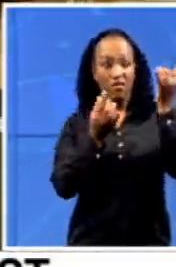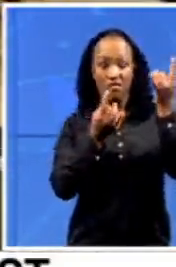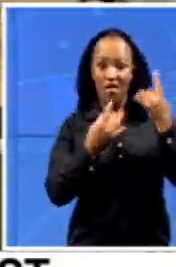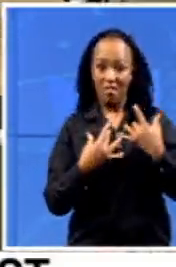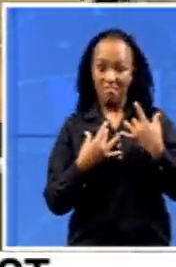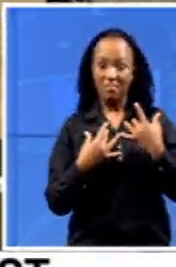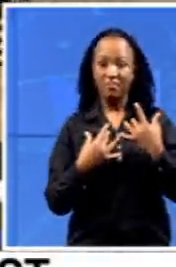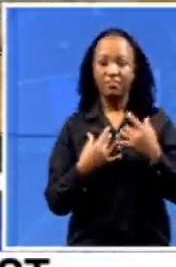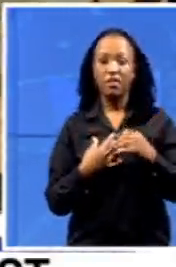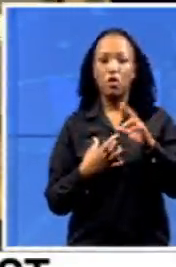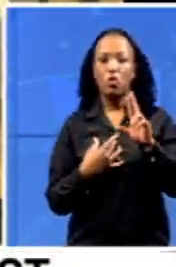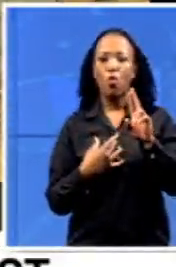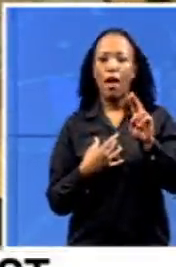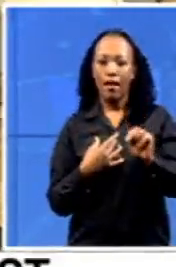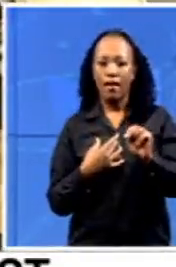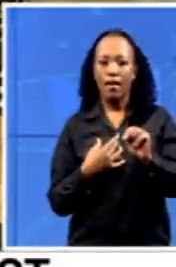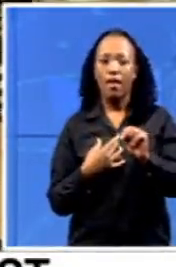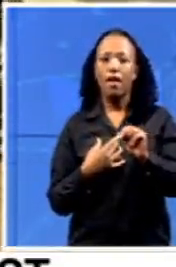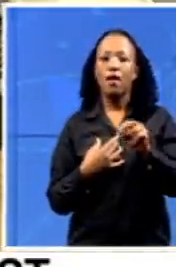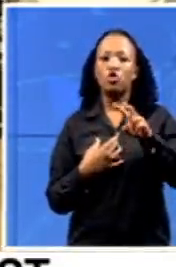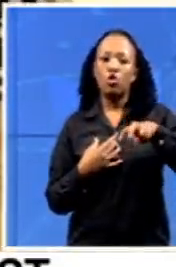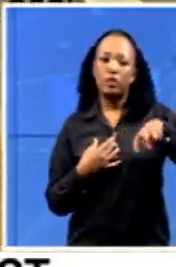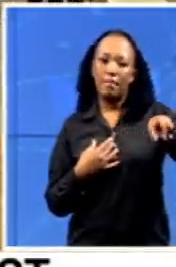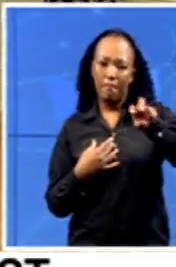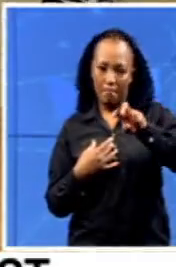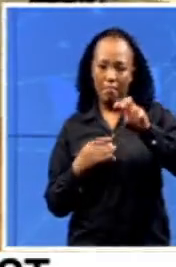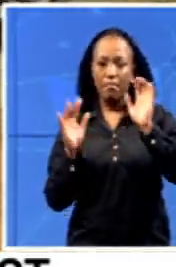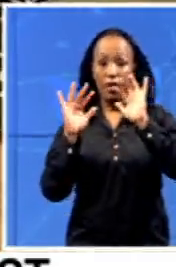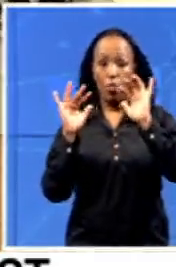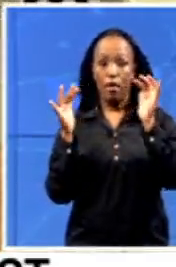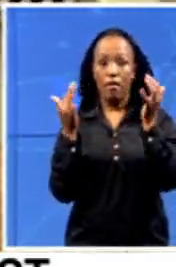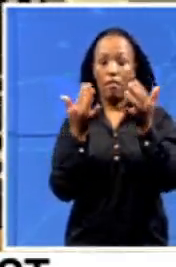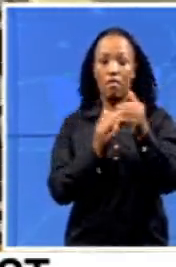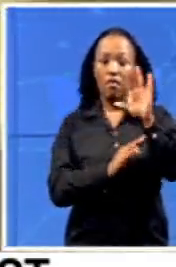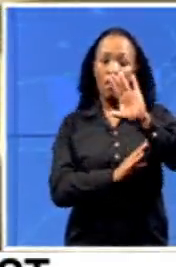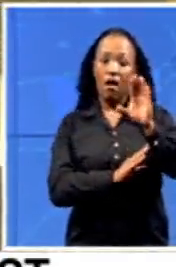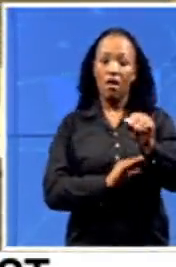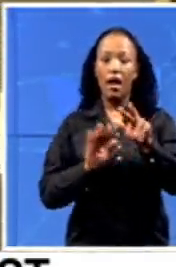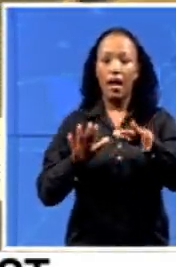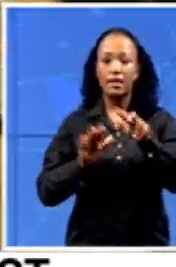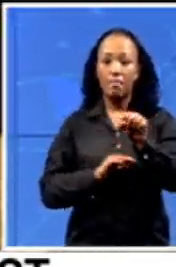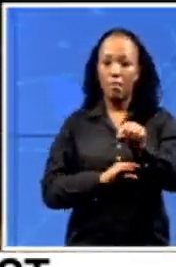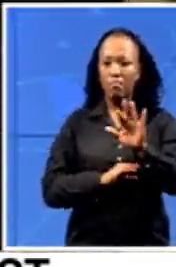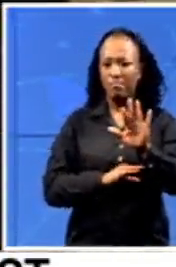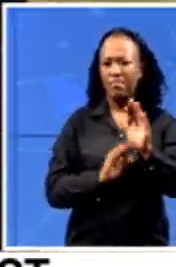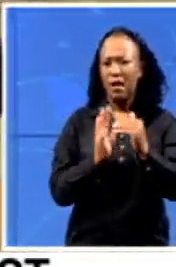according to the United Nations World Tourism Organization, Africa has seen 18.5 million